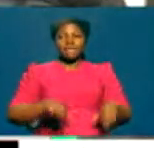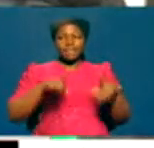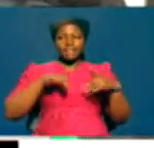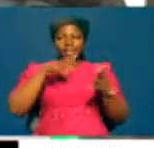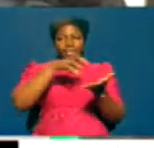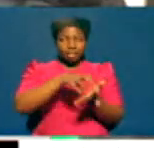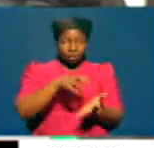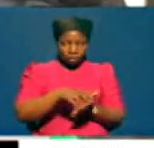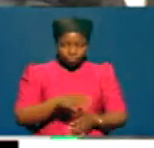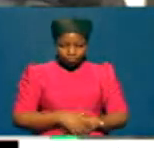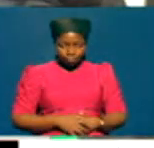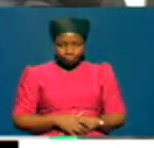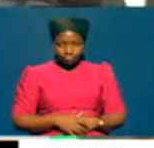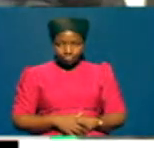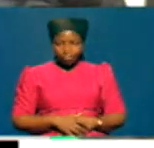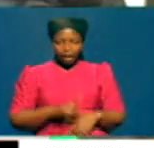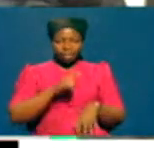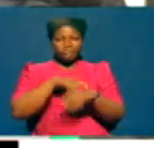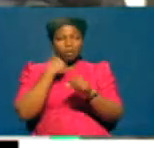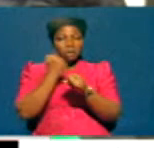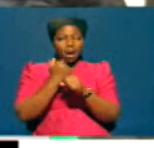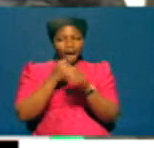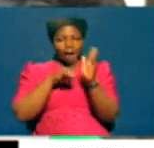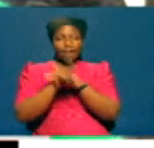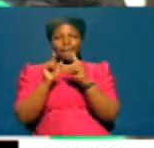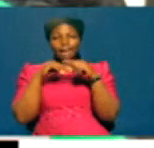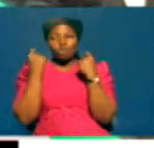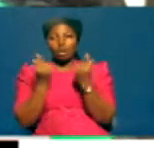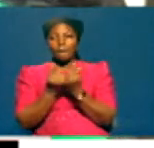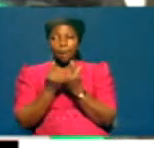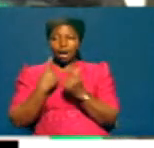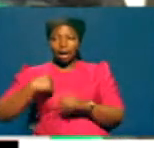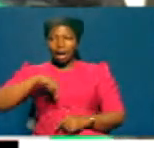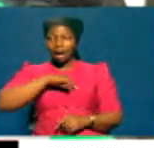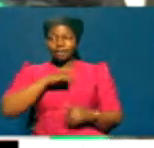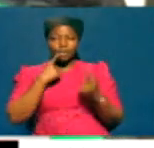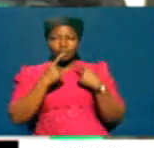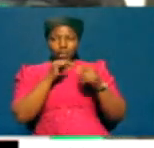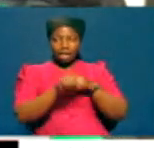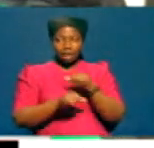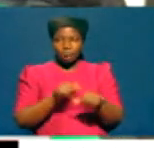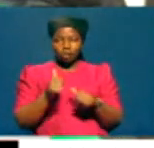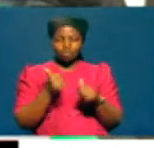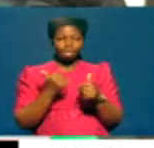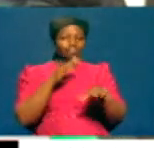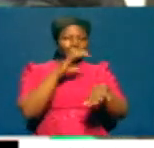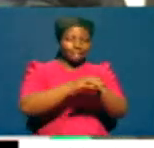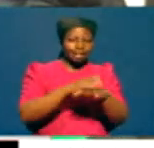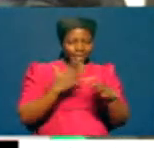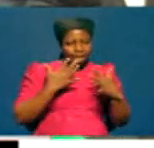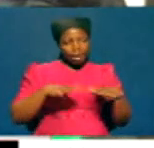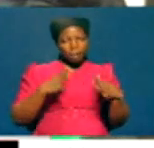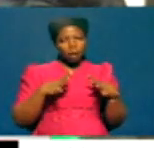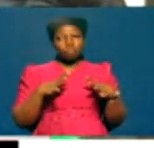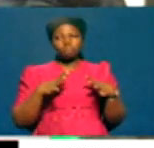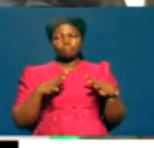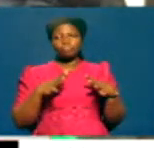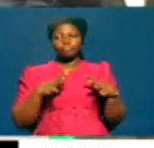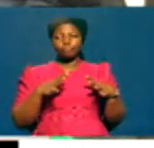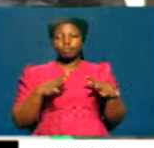group, we also have another, we were talking about getting people into two buddy